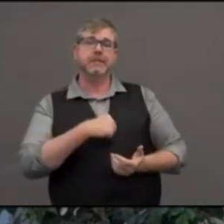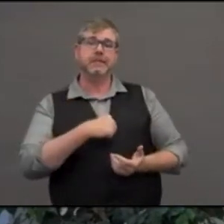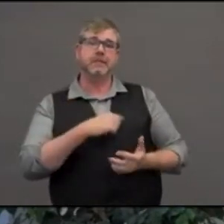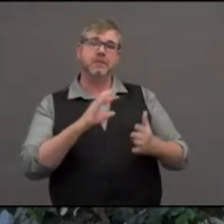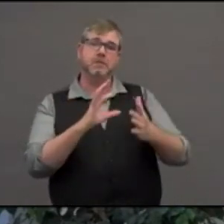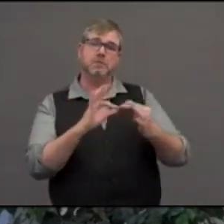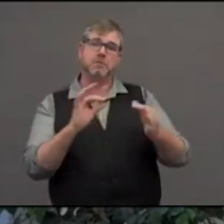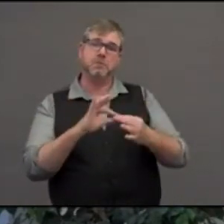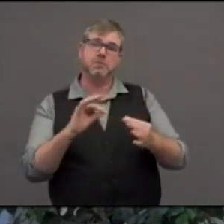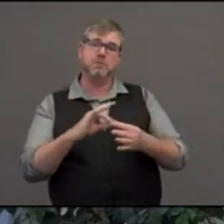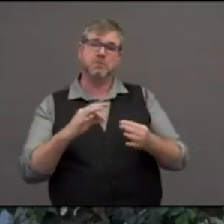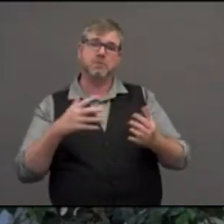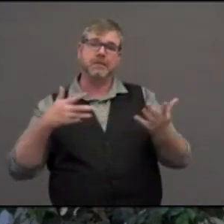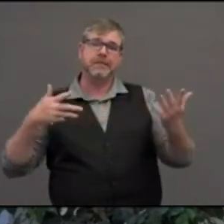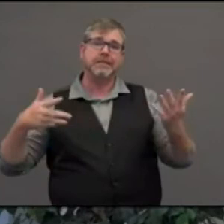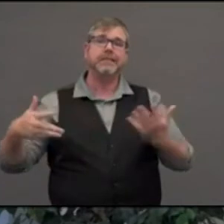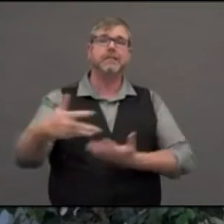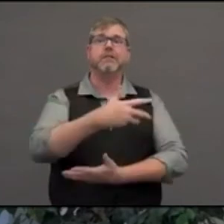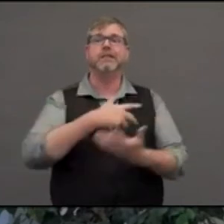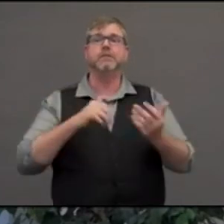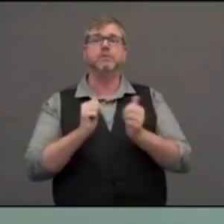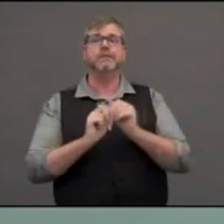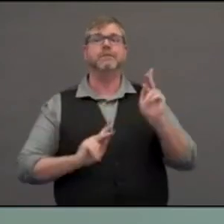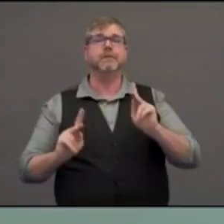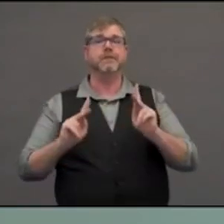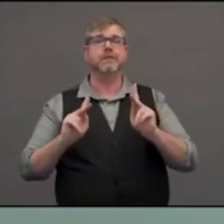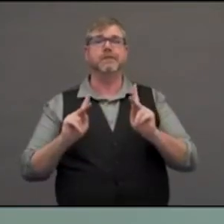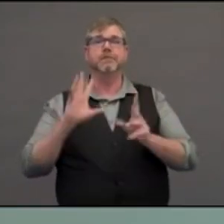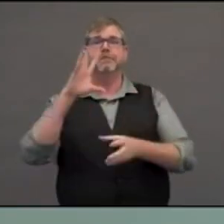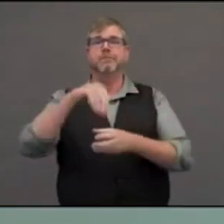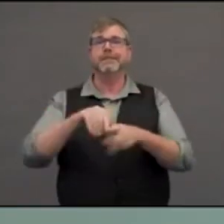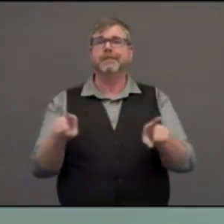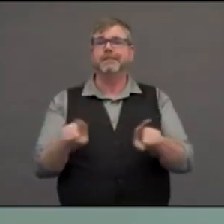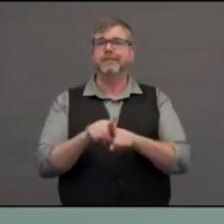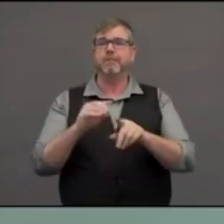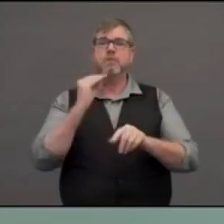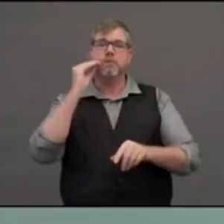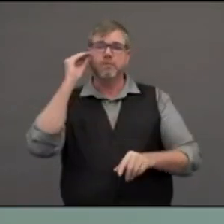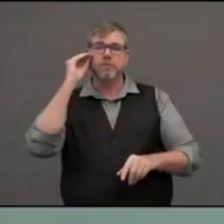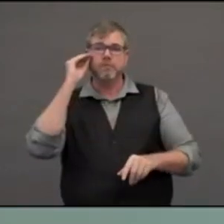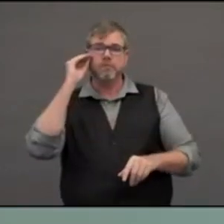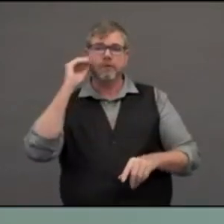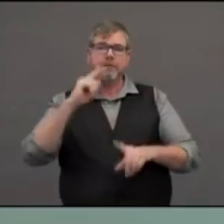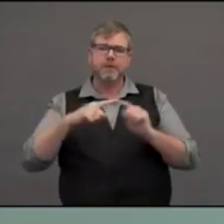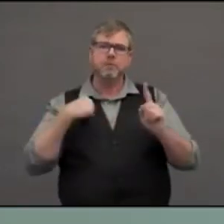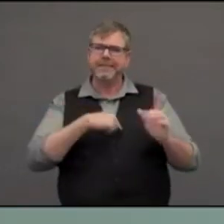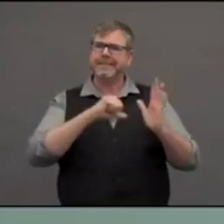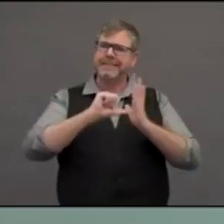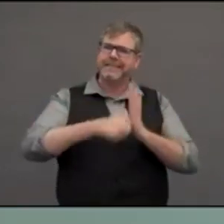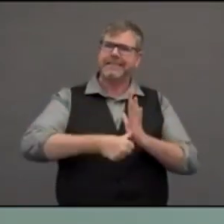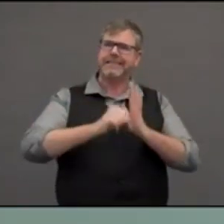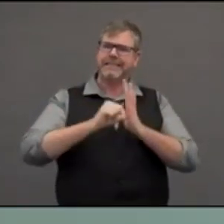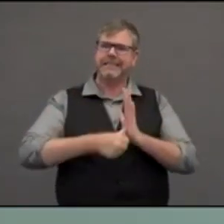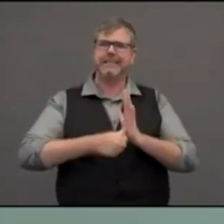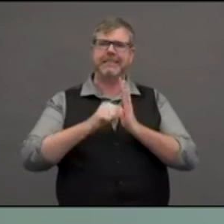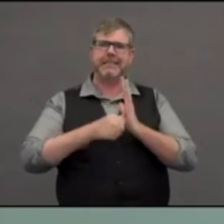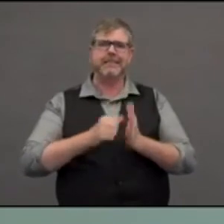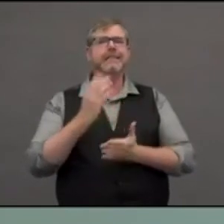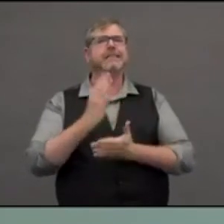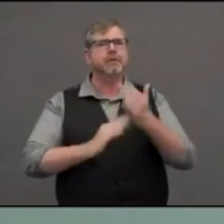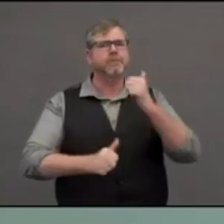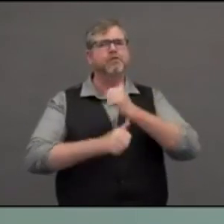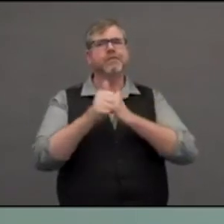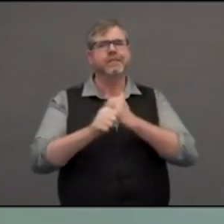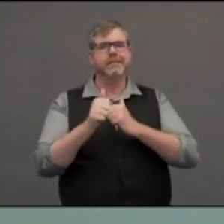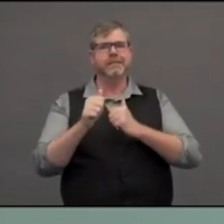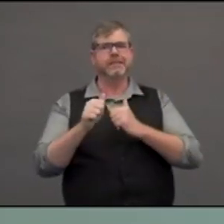same household, but we also want to highlight that there could be some additional risk when you have members